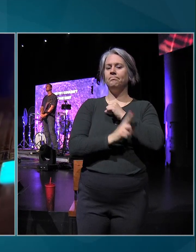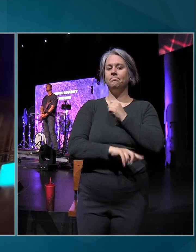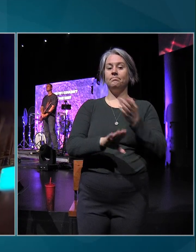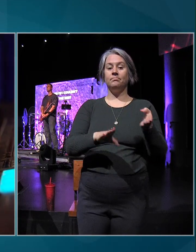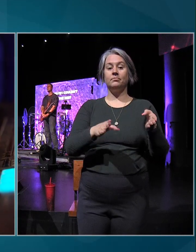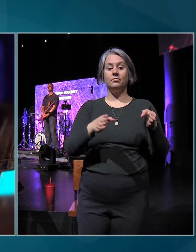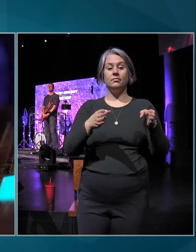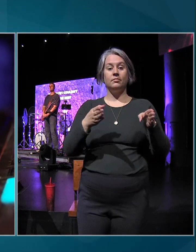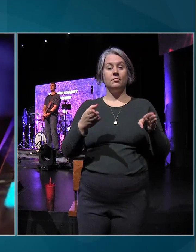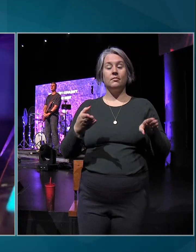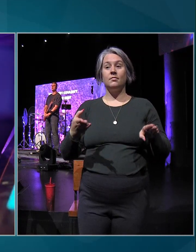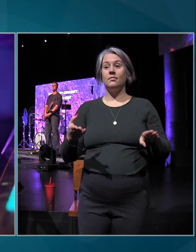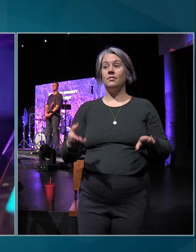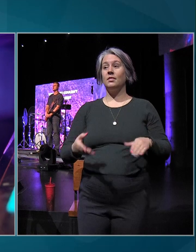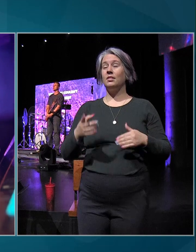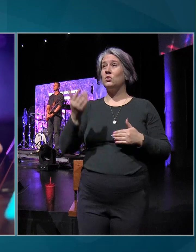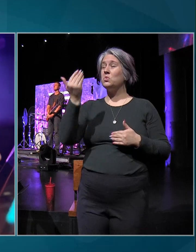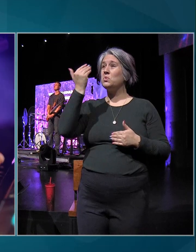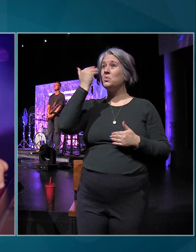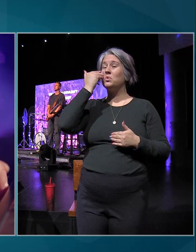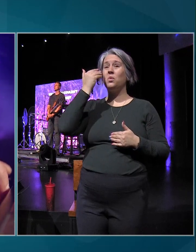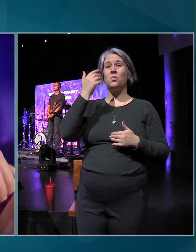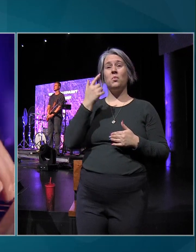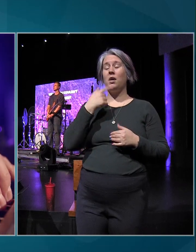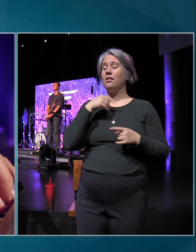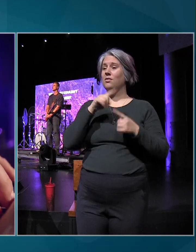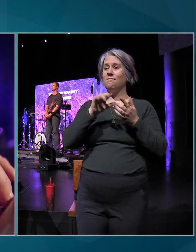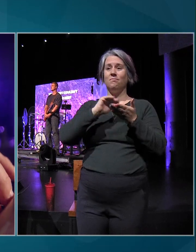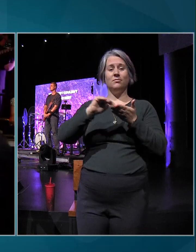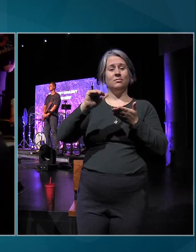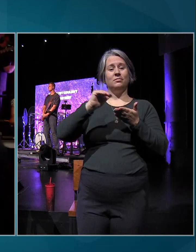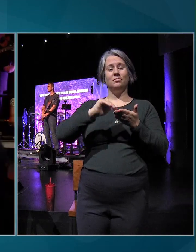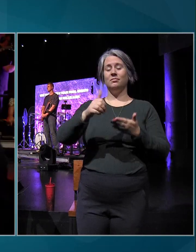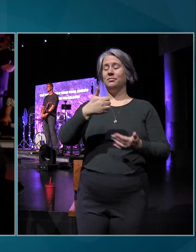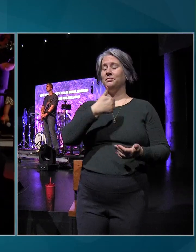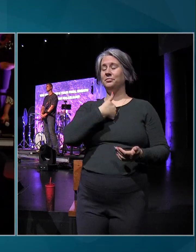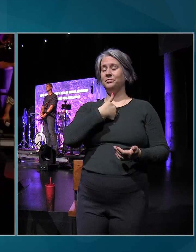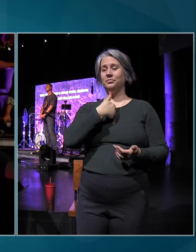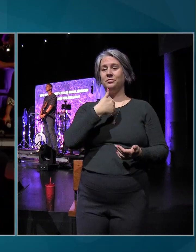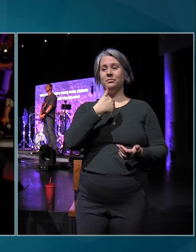You knew I couldn't pay the debt.